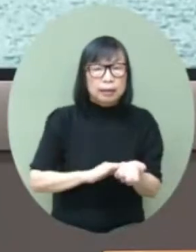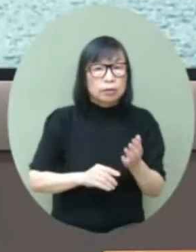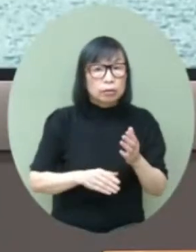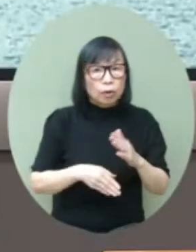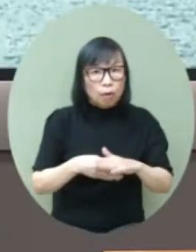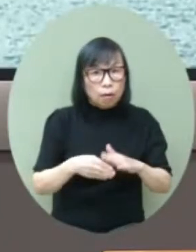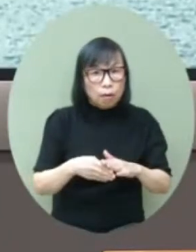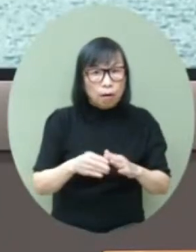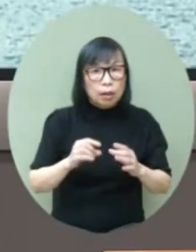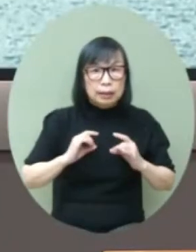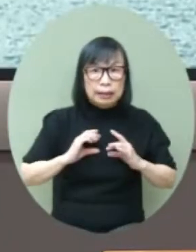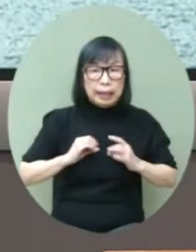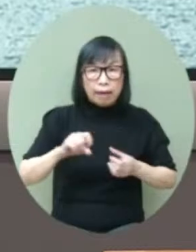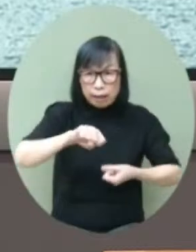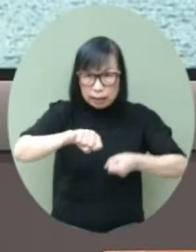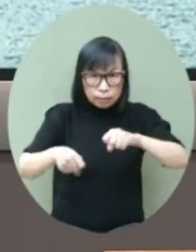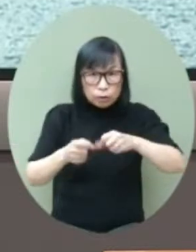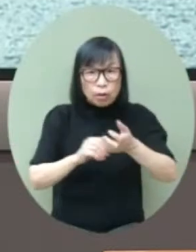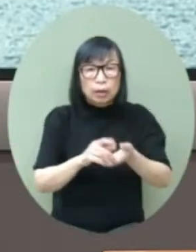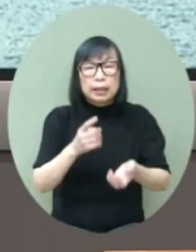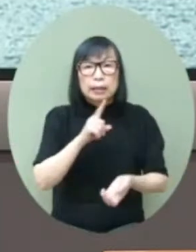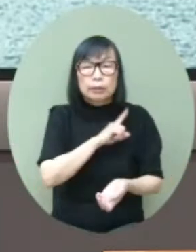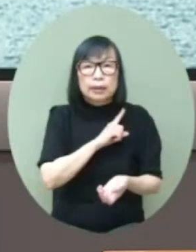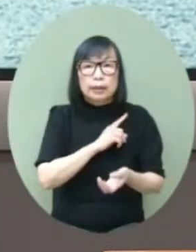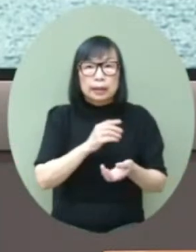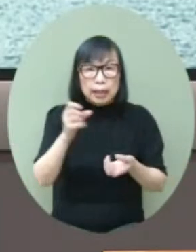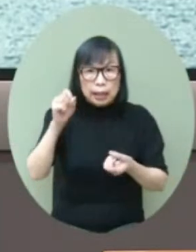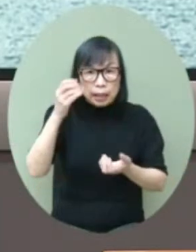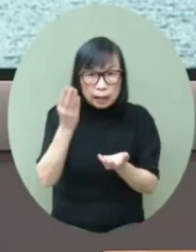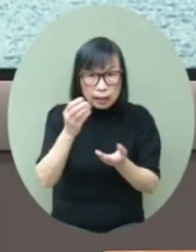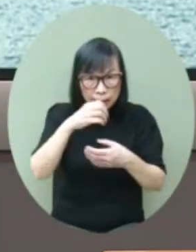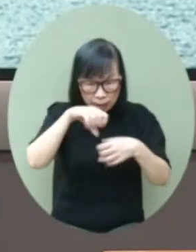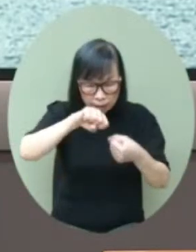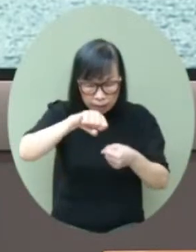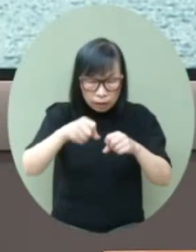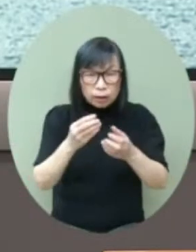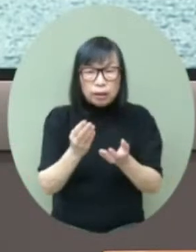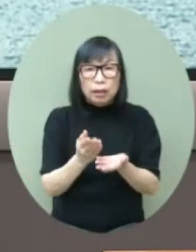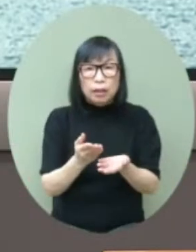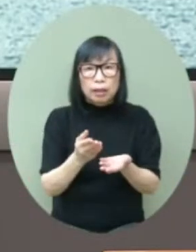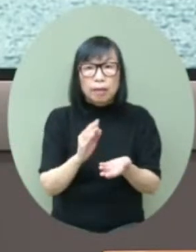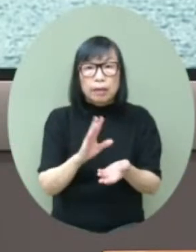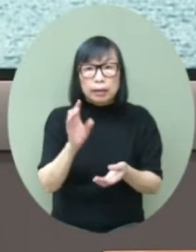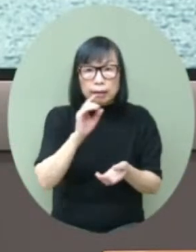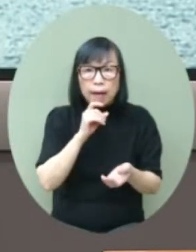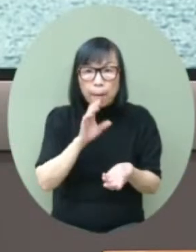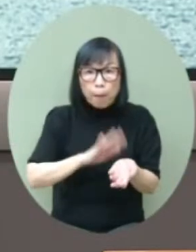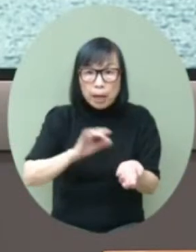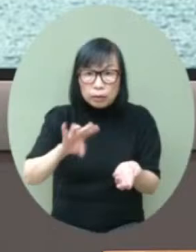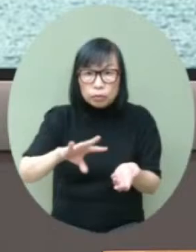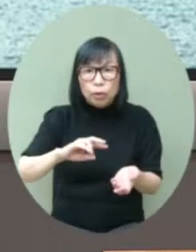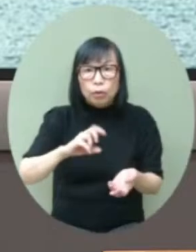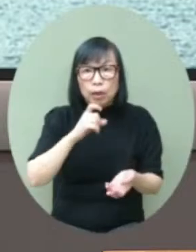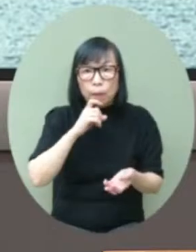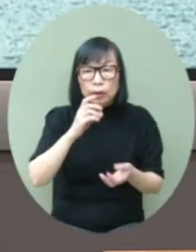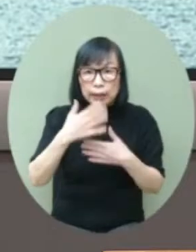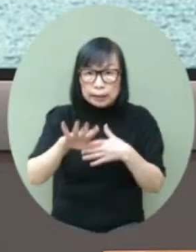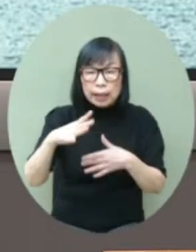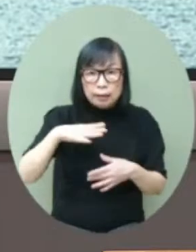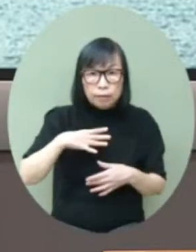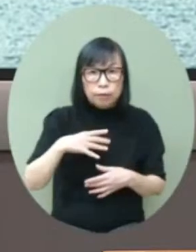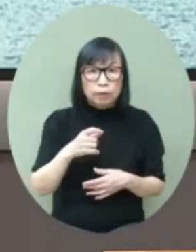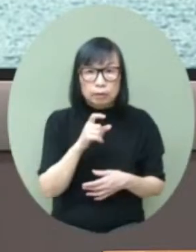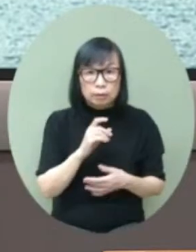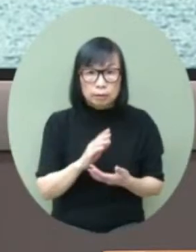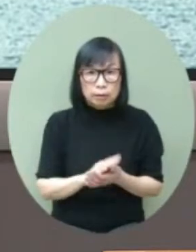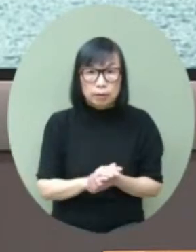the CT value, I think we need to wait for the result from a private clinic before we know whether it